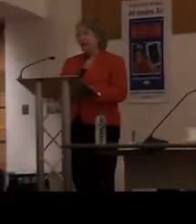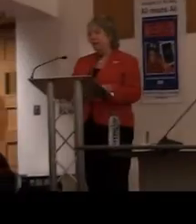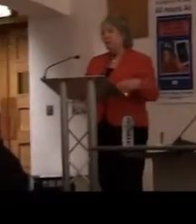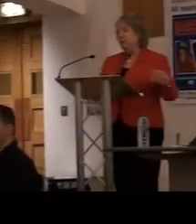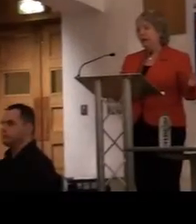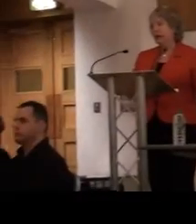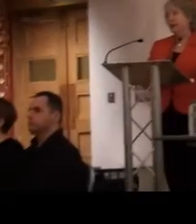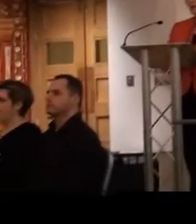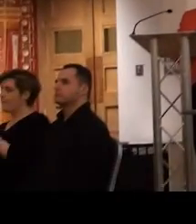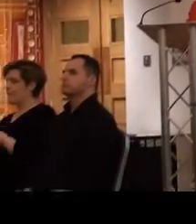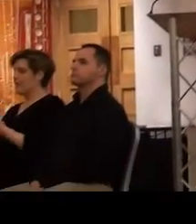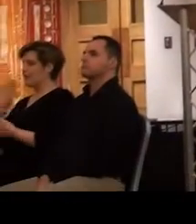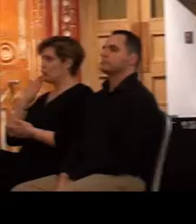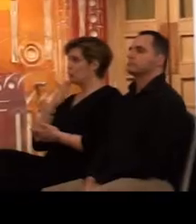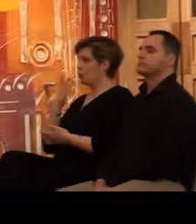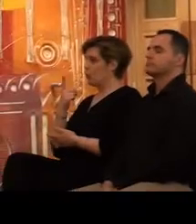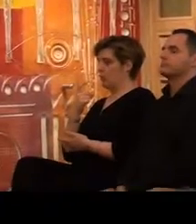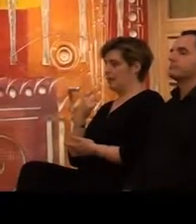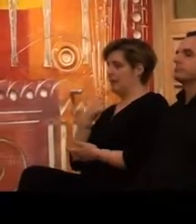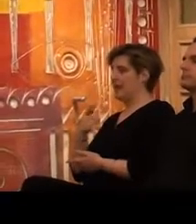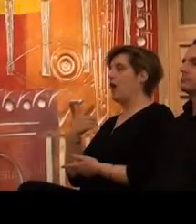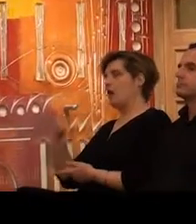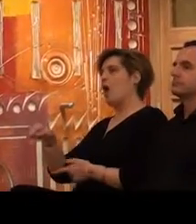are making from being in the school.